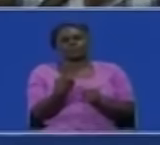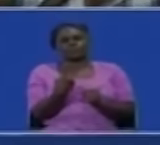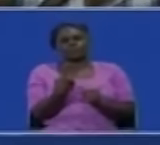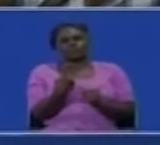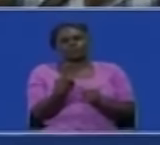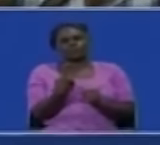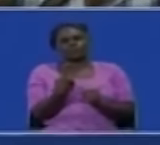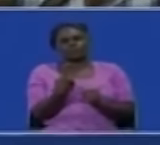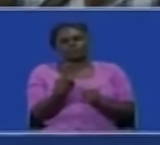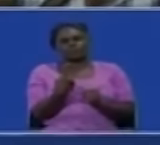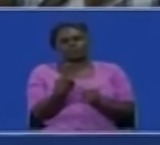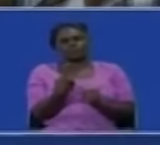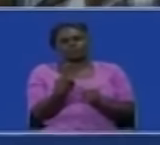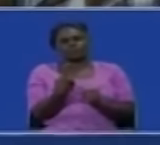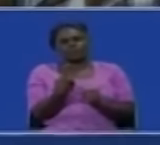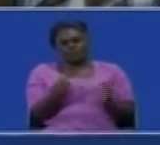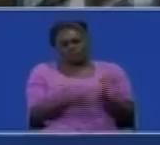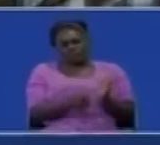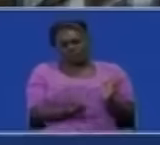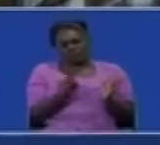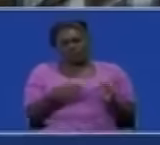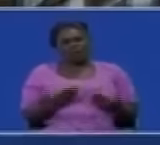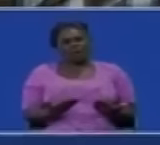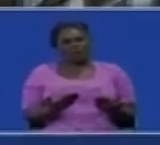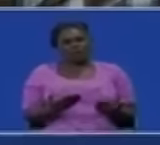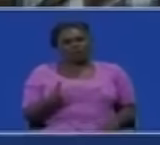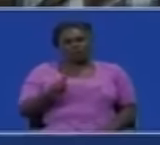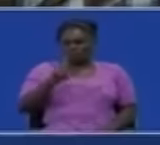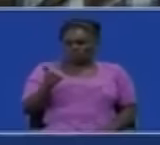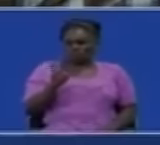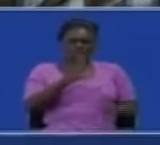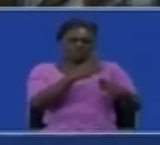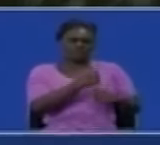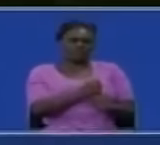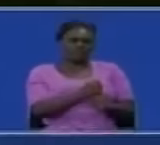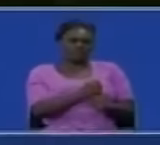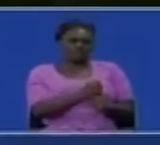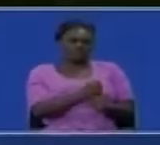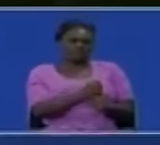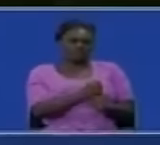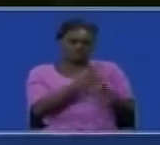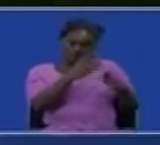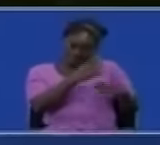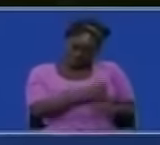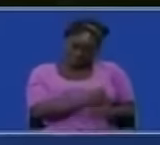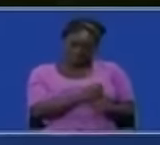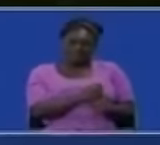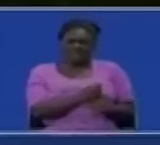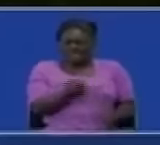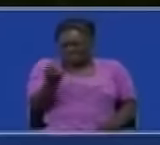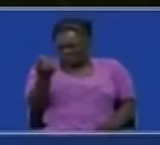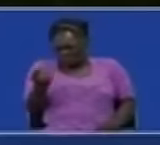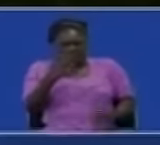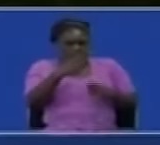Why have we come to this stage? It is a question of trust. Someone has just mentioned trust. There is very